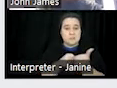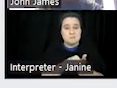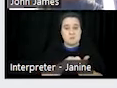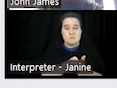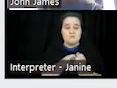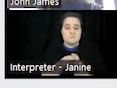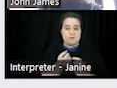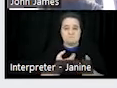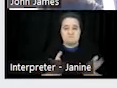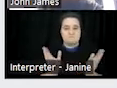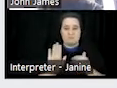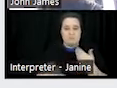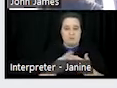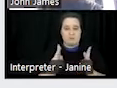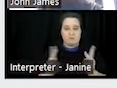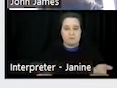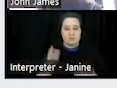from everyone here at Bethel.